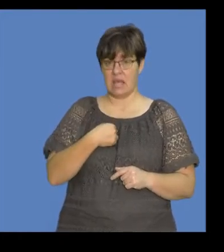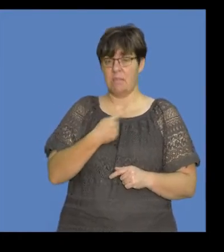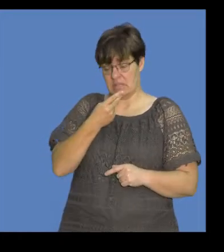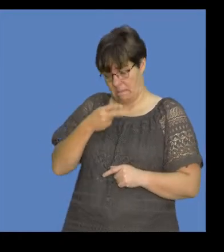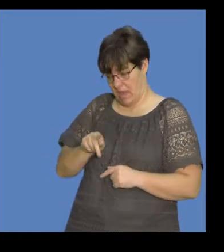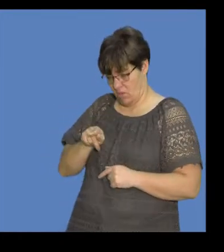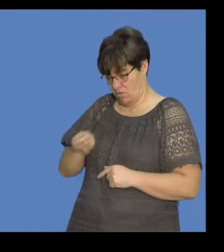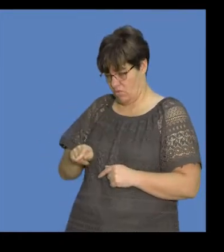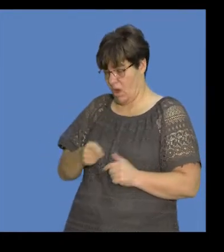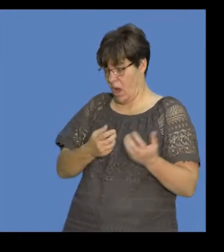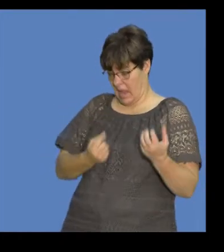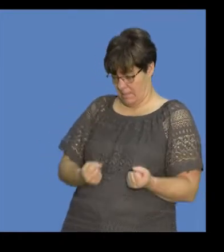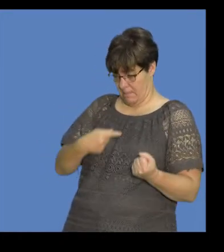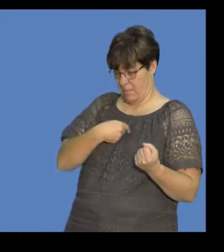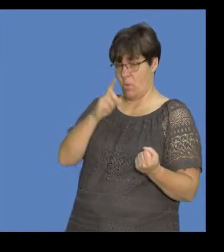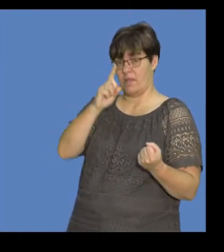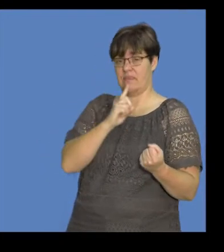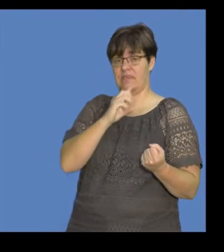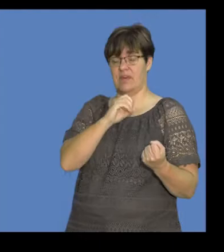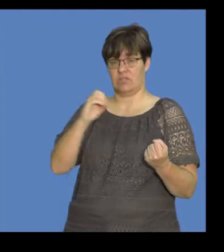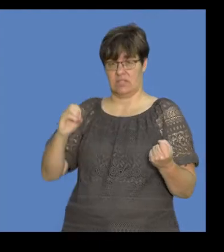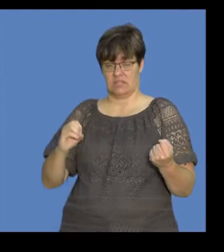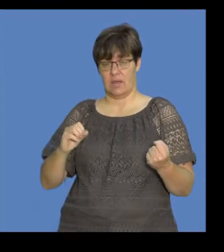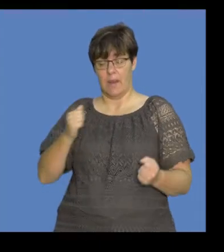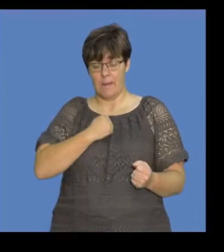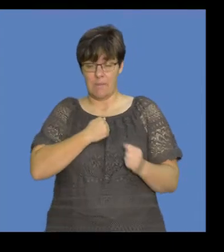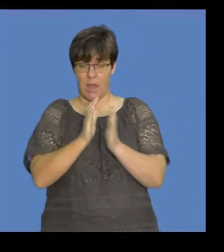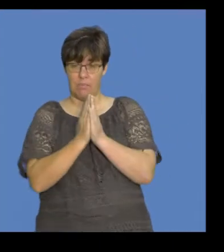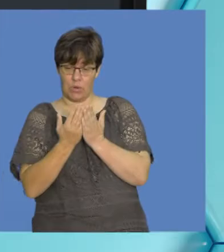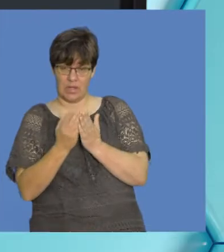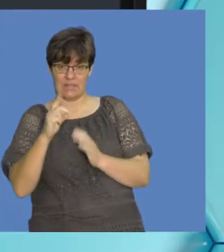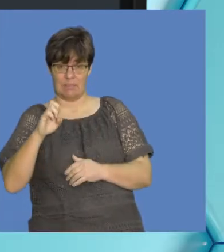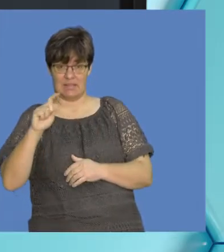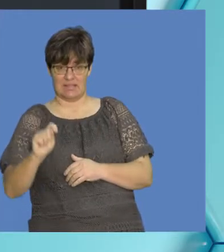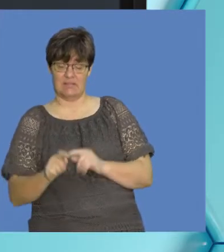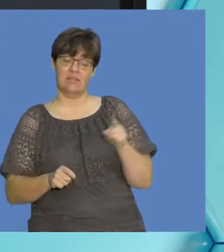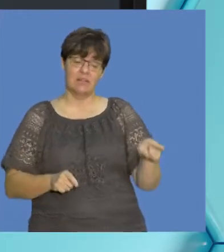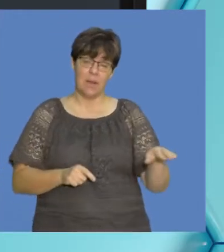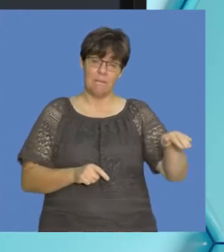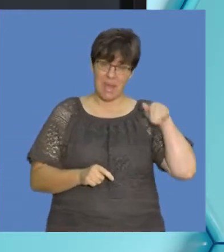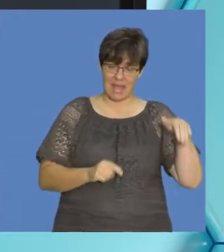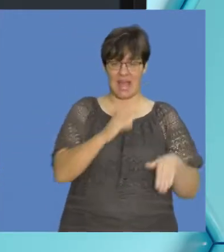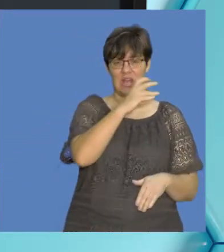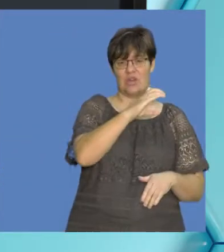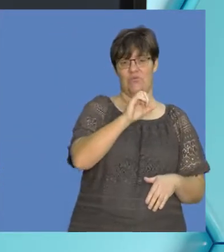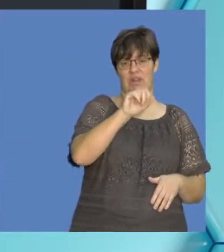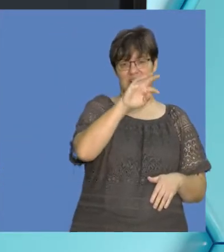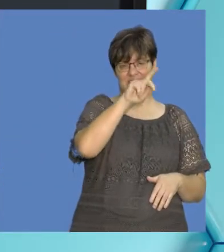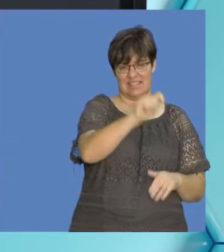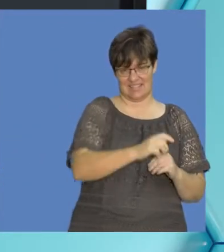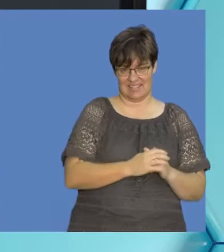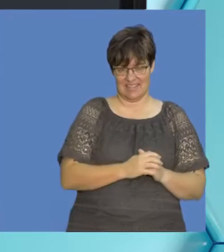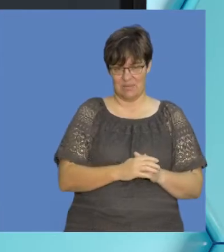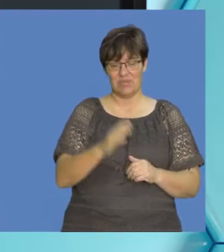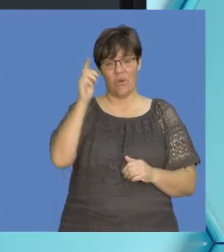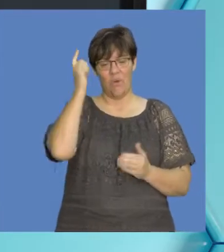rand. Can you see it? We have a debit in our books and a credit in the books of the bank. So always